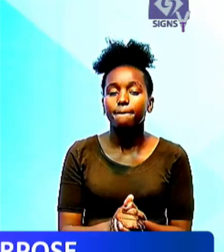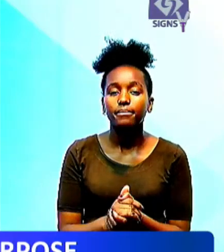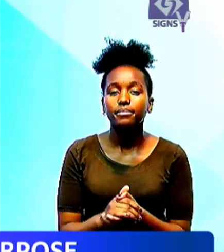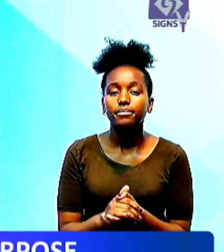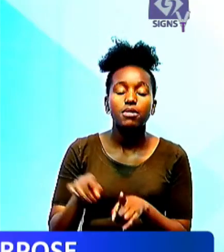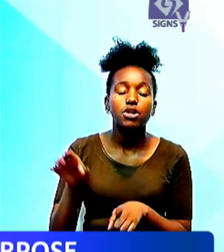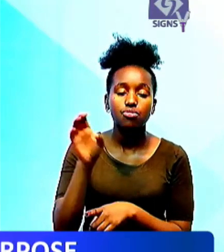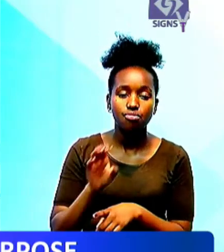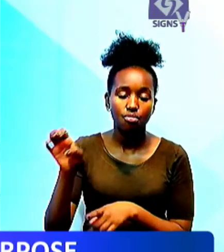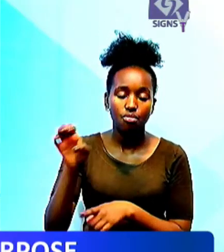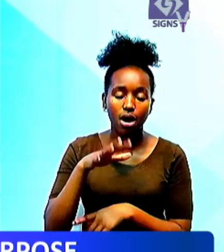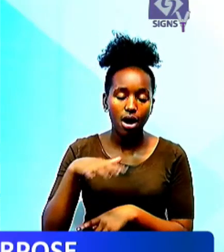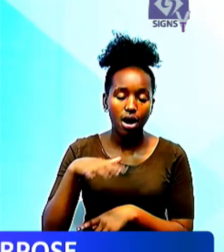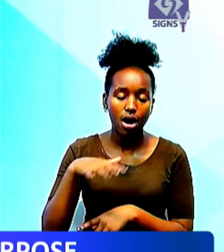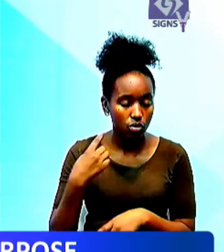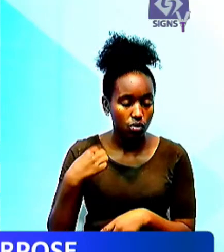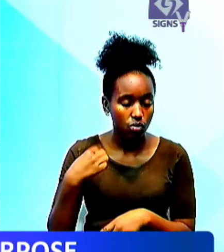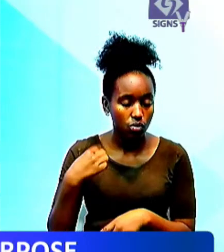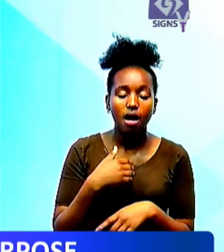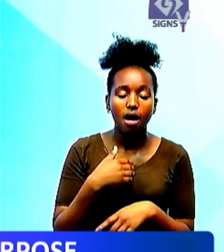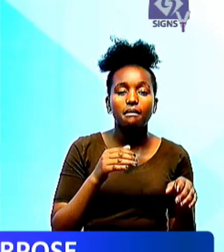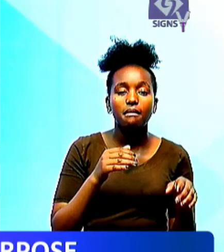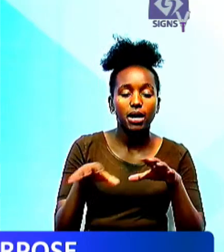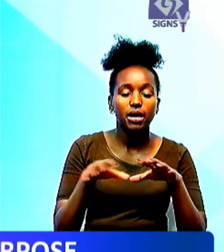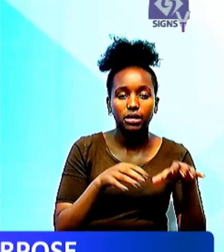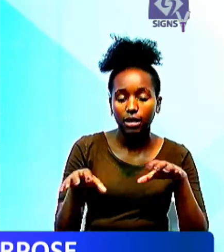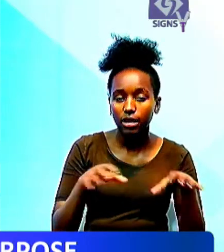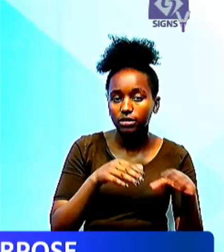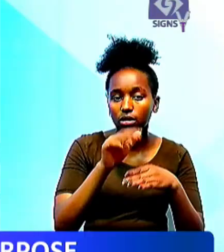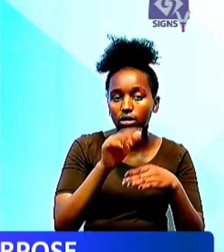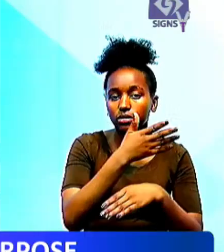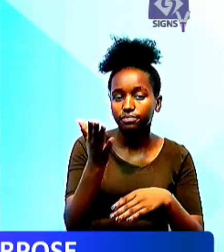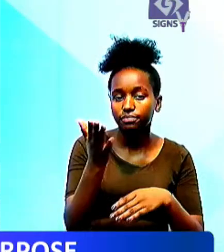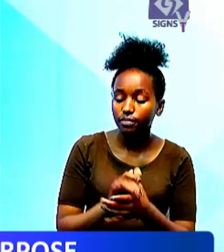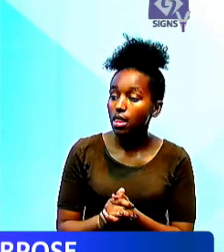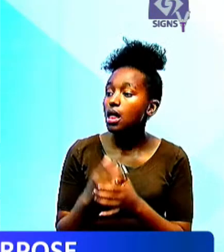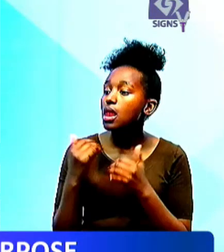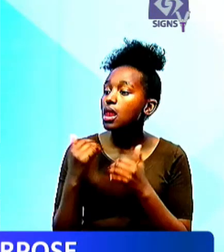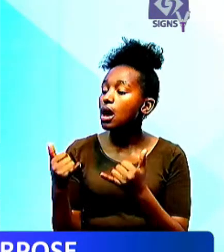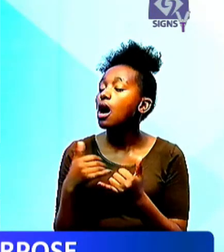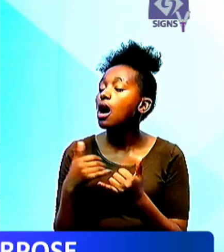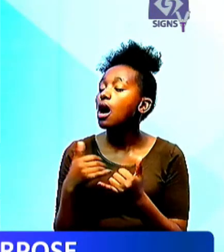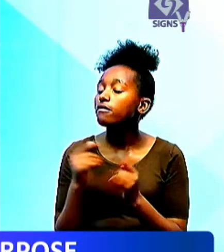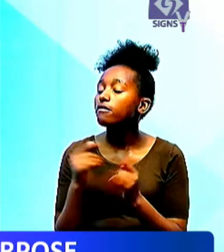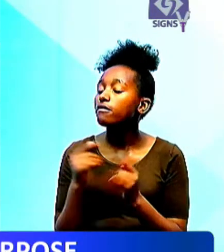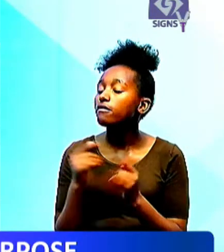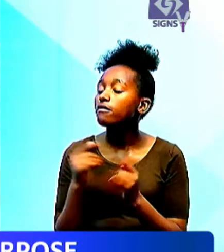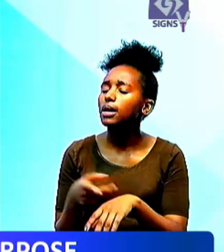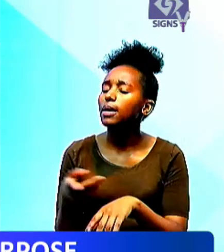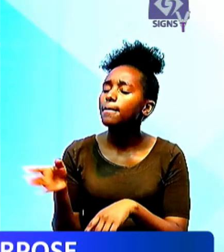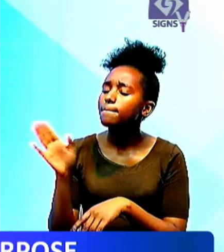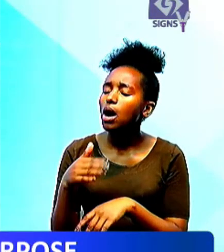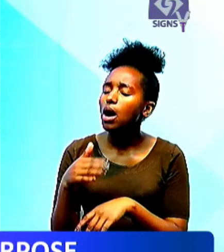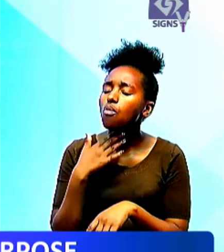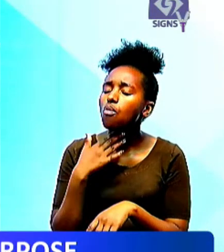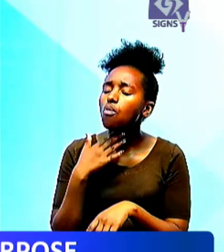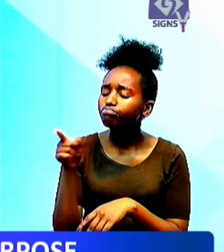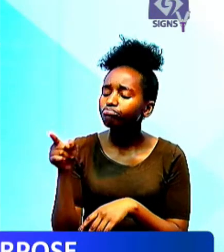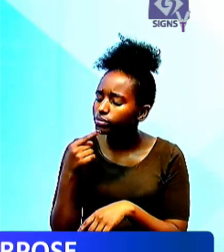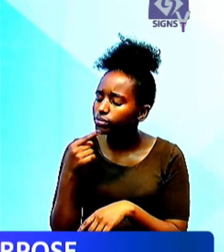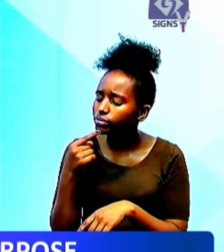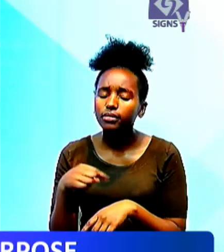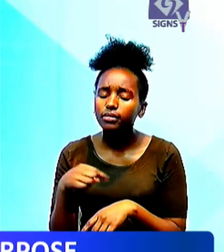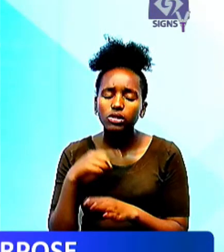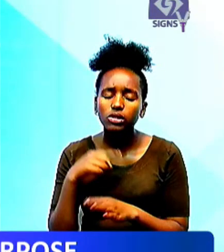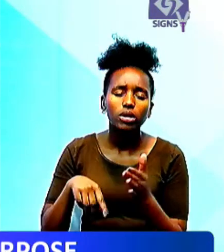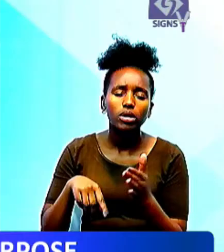Eurobonds. Interesting. I want us to put a pin in there and go for a short break. When we come back, you're going to be telling us what